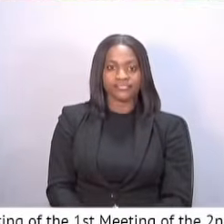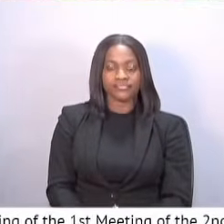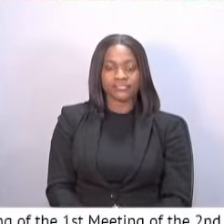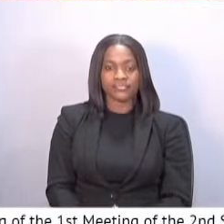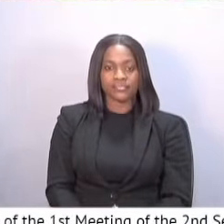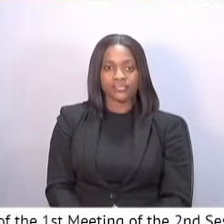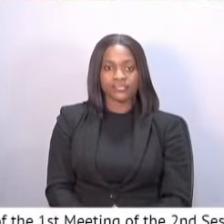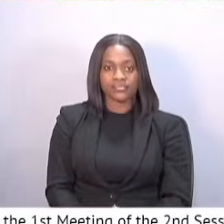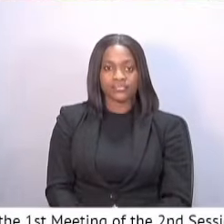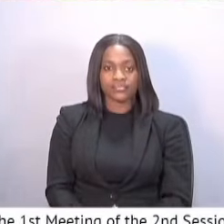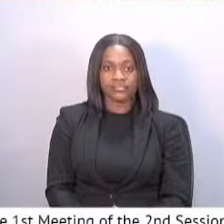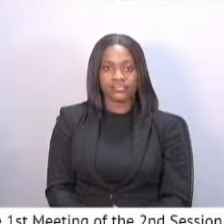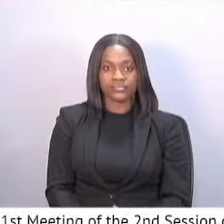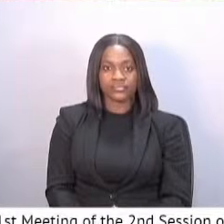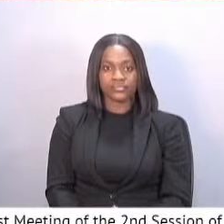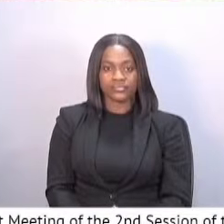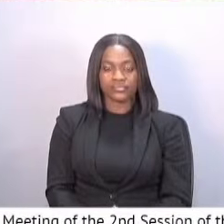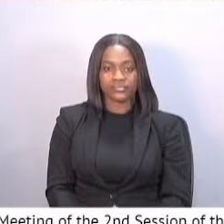Now,